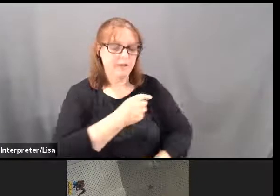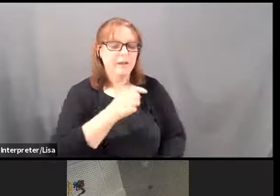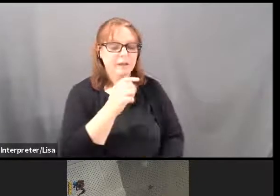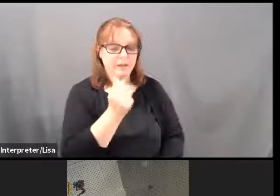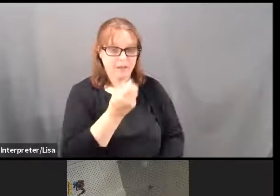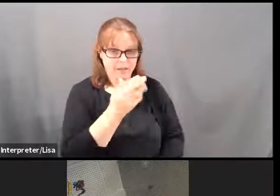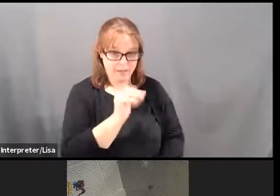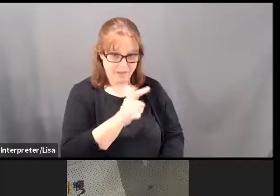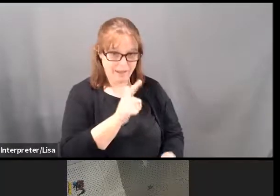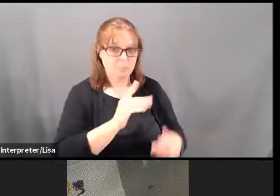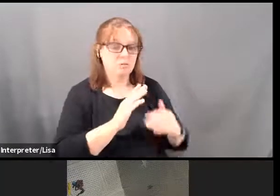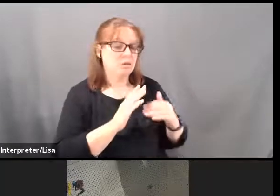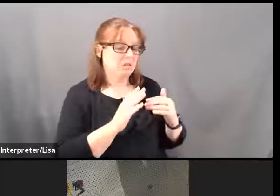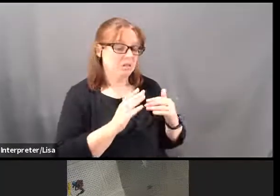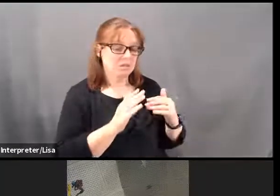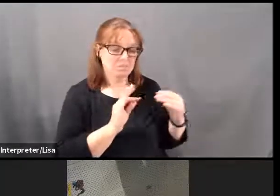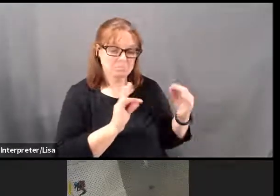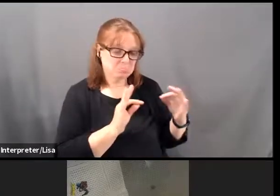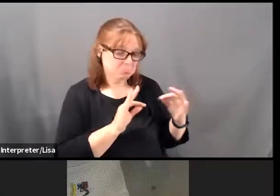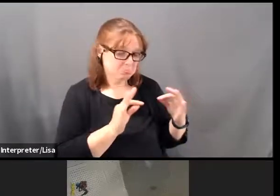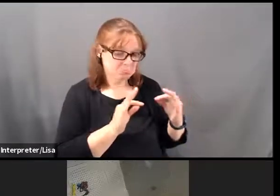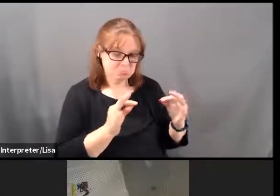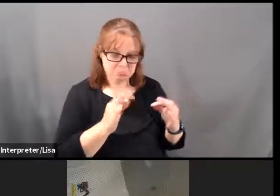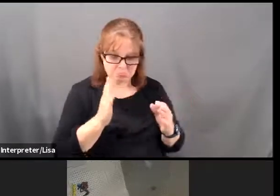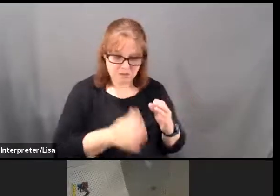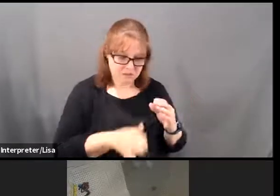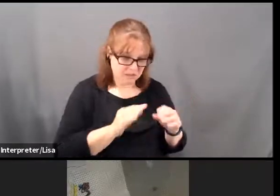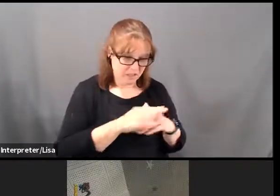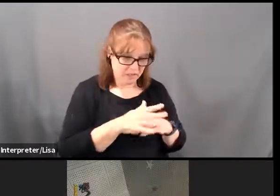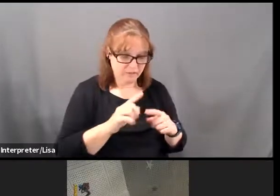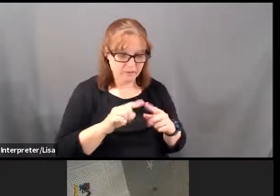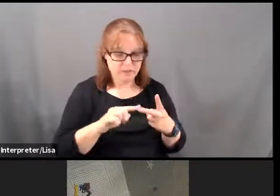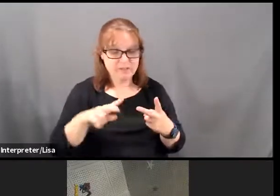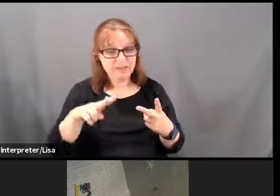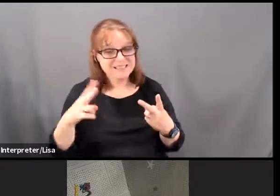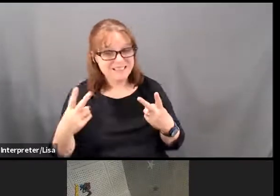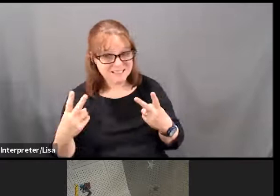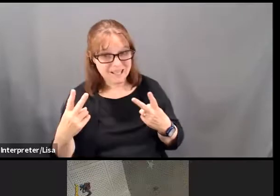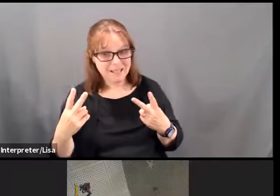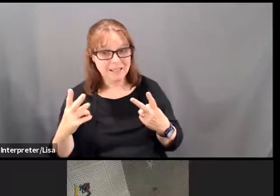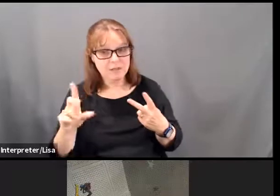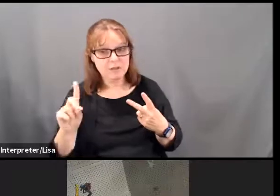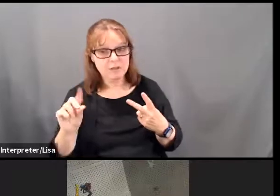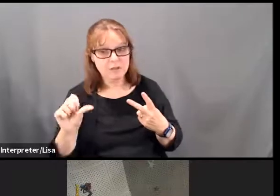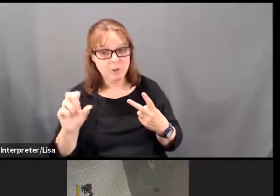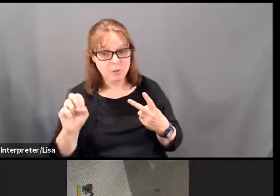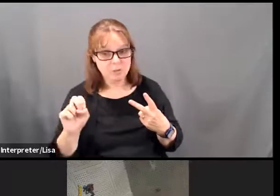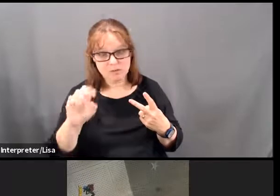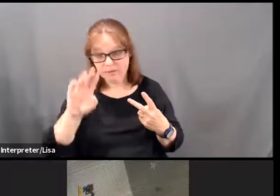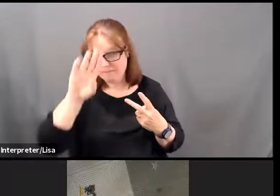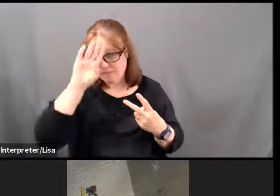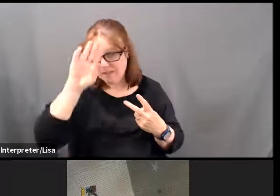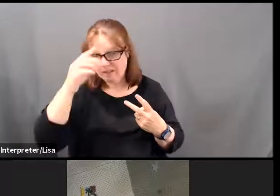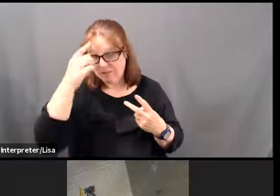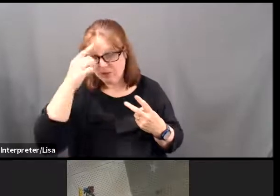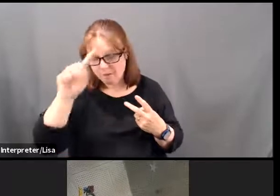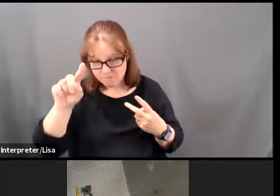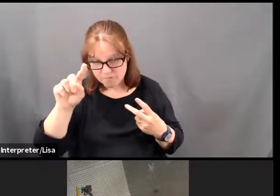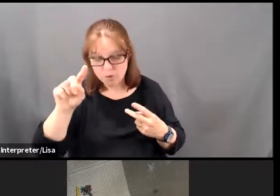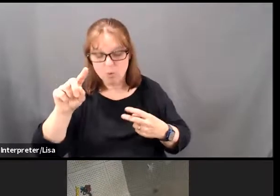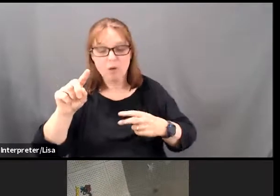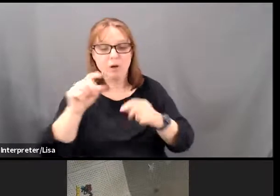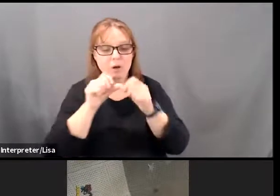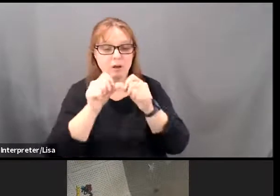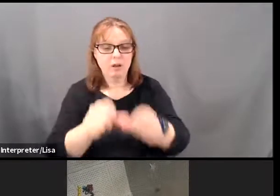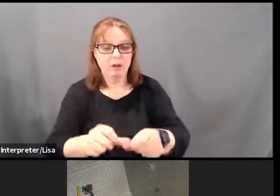side effects. Then she had the second dose and was in bed sick for a few days with a fever. Will she need an